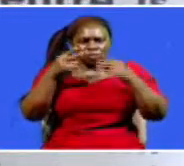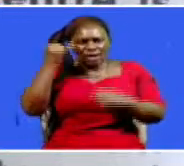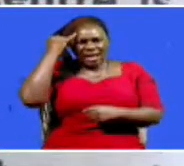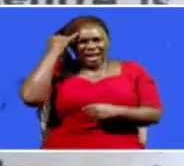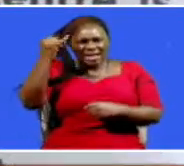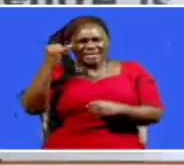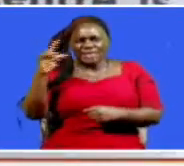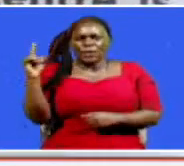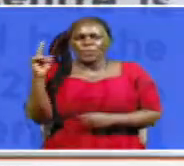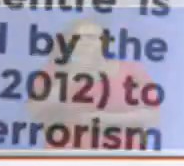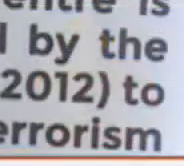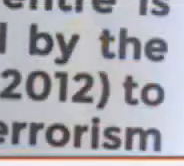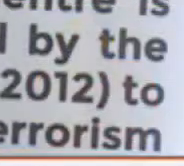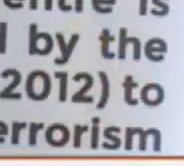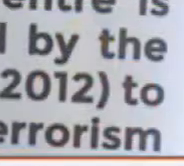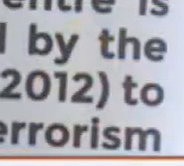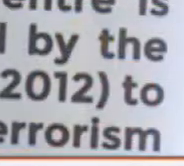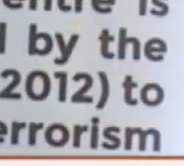radicalization.